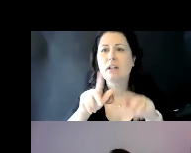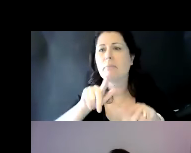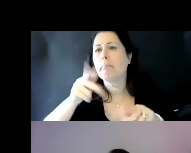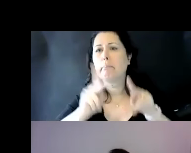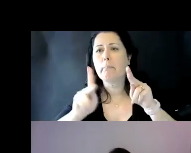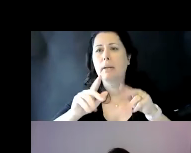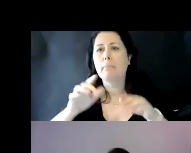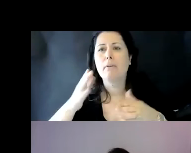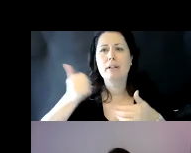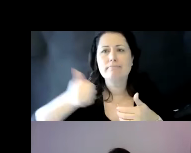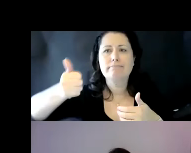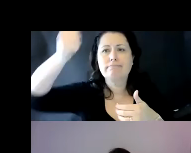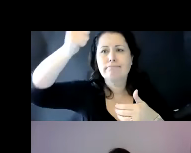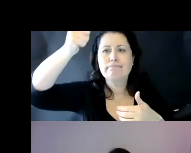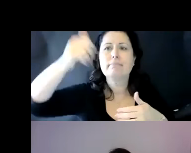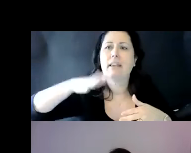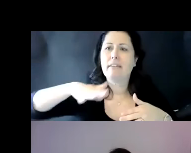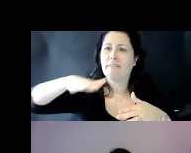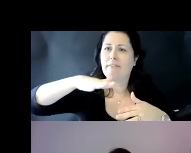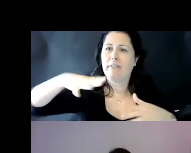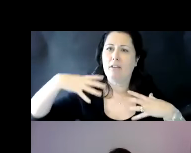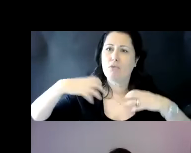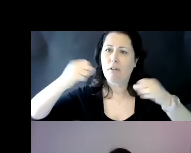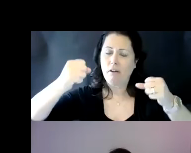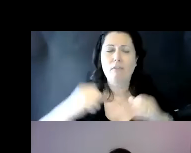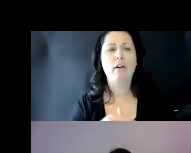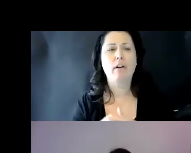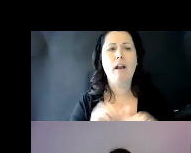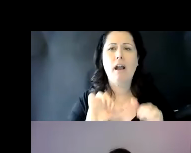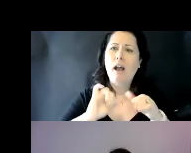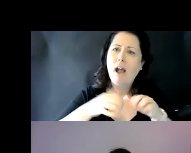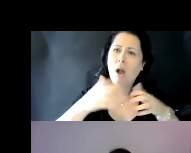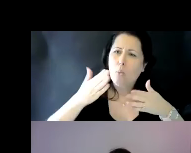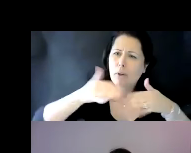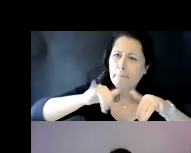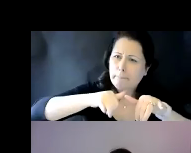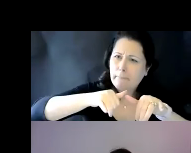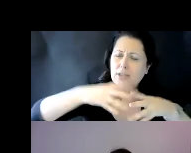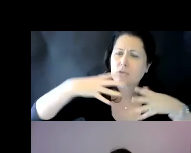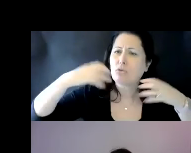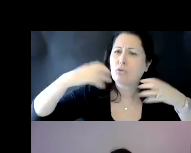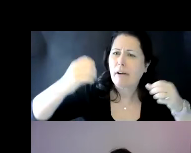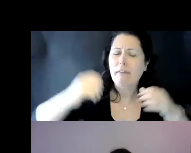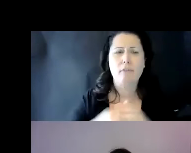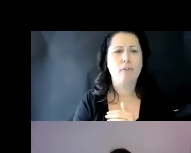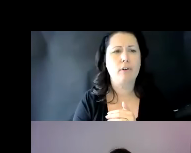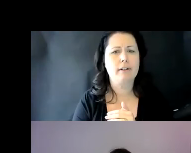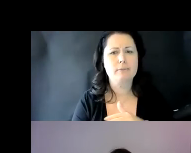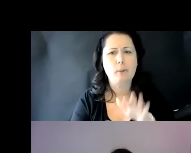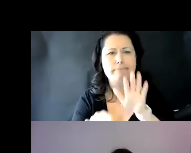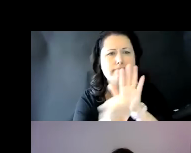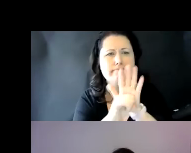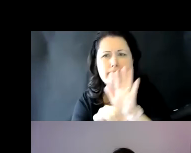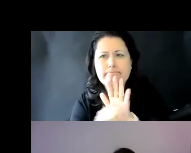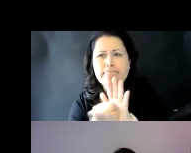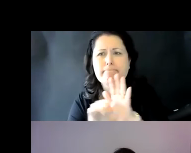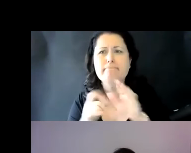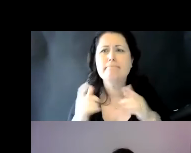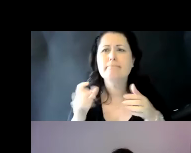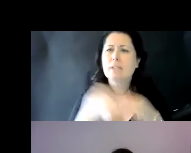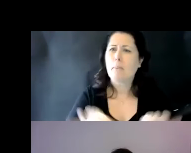field that if they were going to measure recovery, how did they think we should measure it? What recovery indicators were important? So we